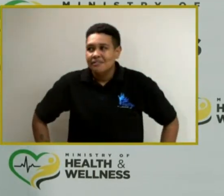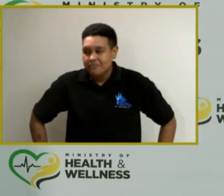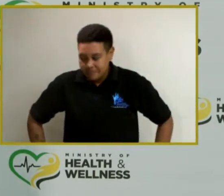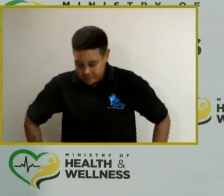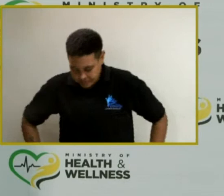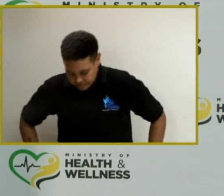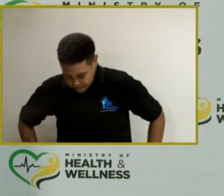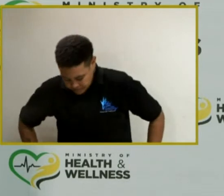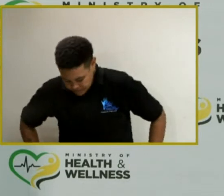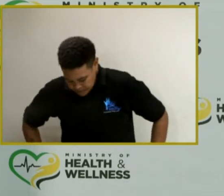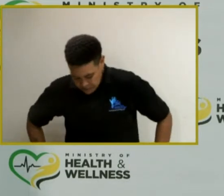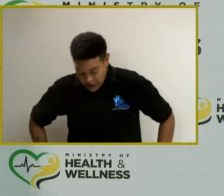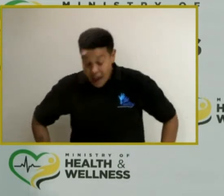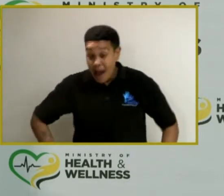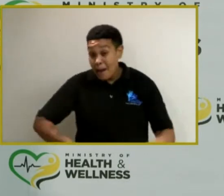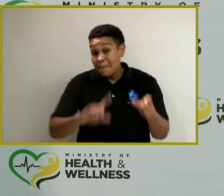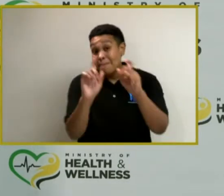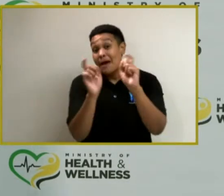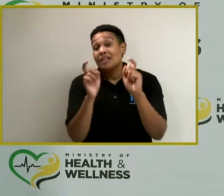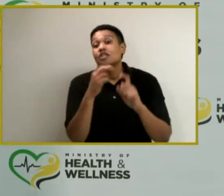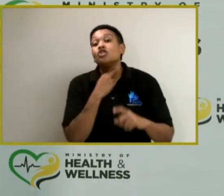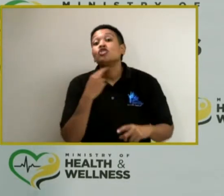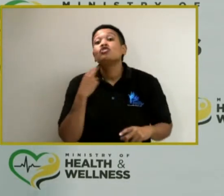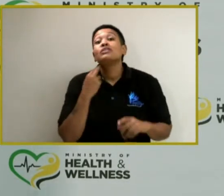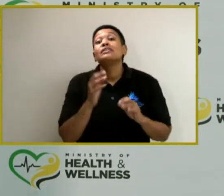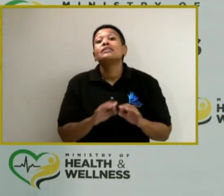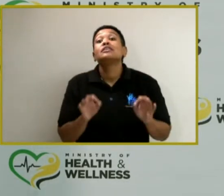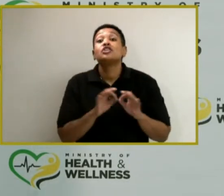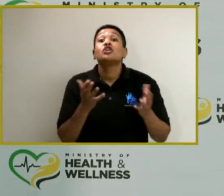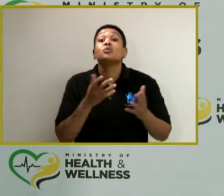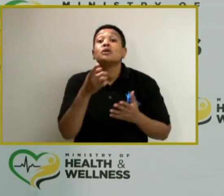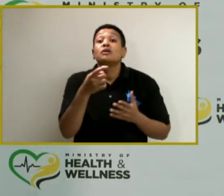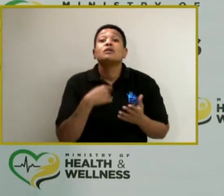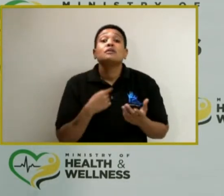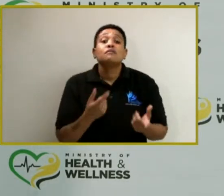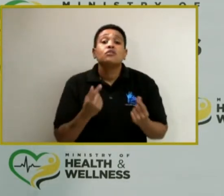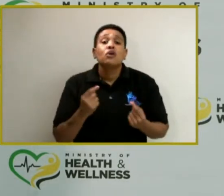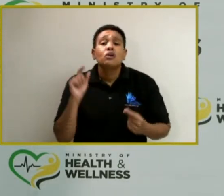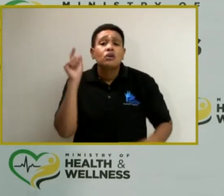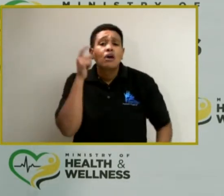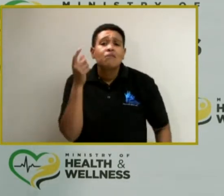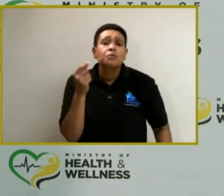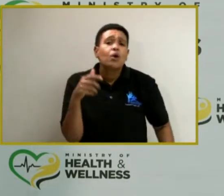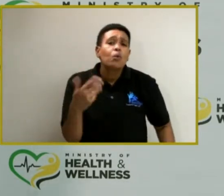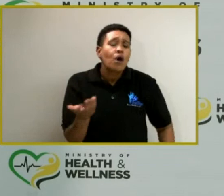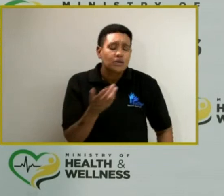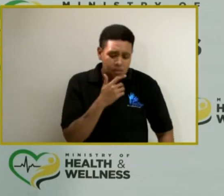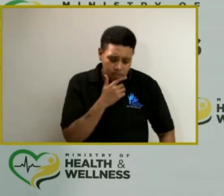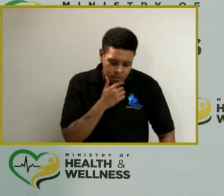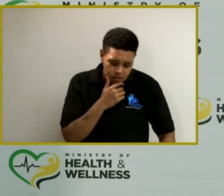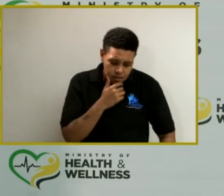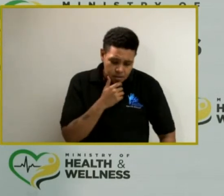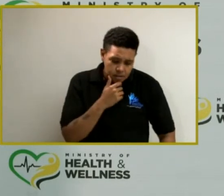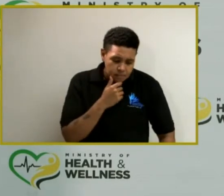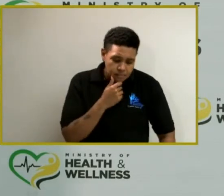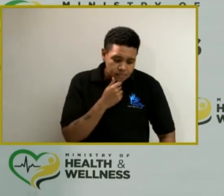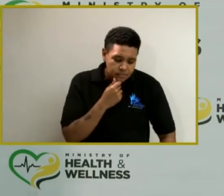and therefore manage the risk. Essentially, what we have done, the government, is to